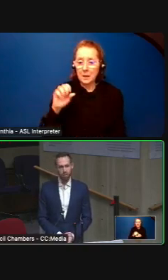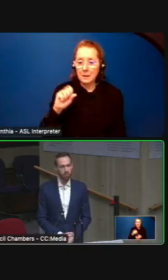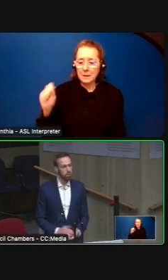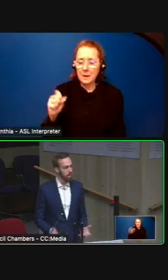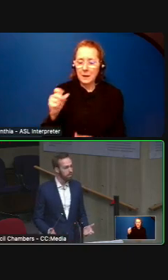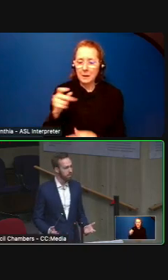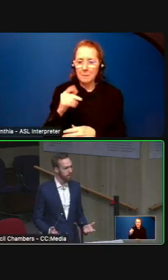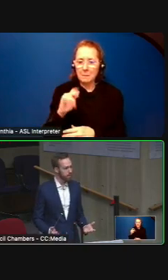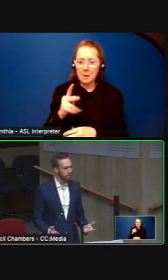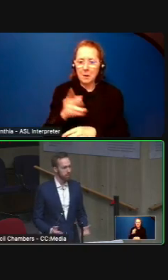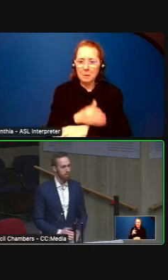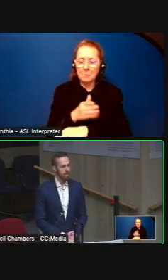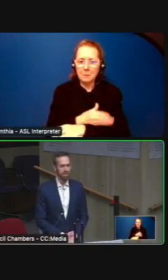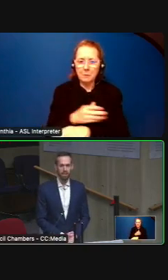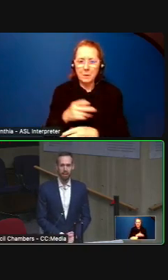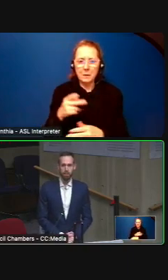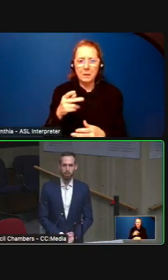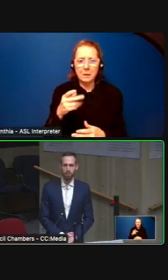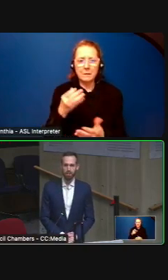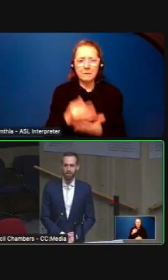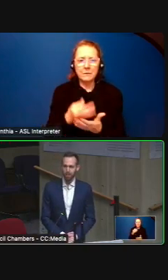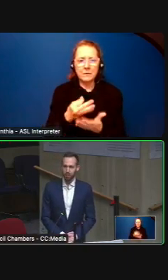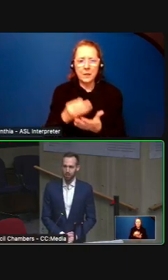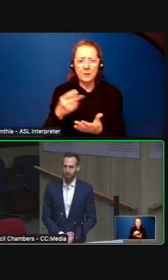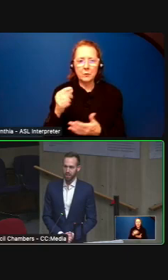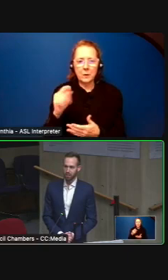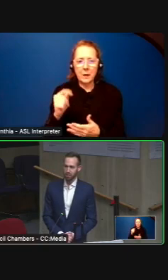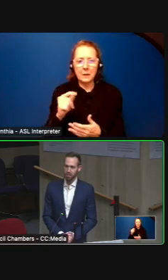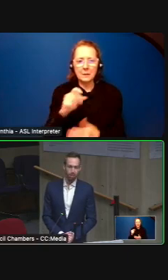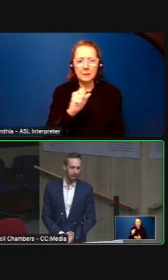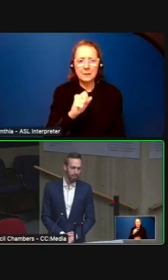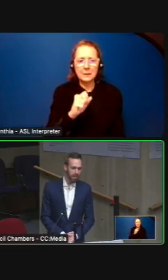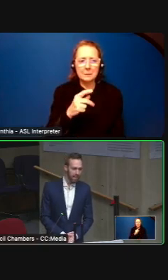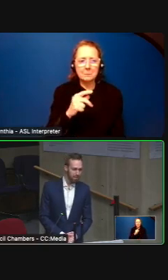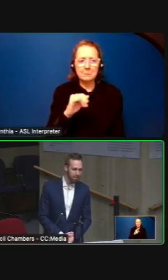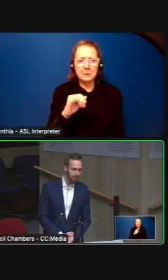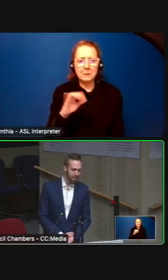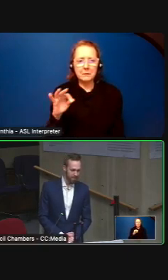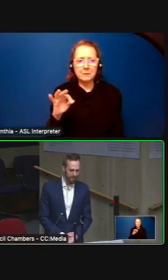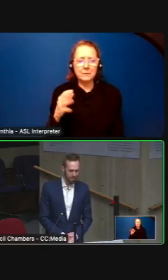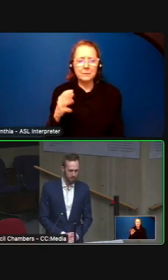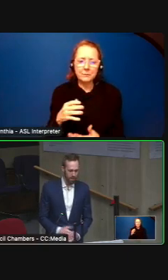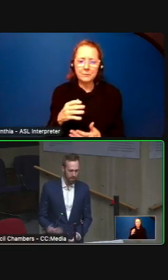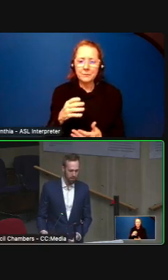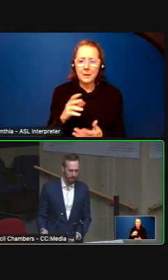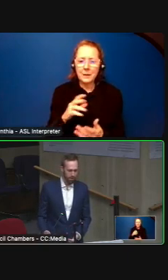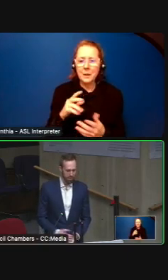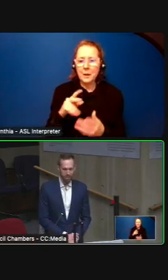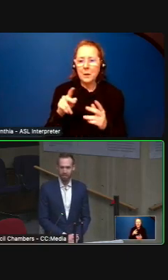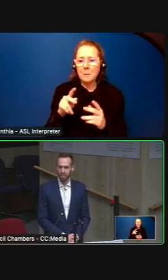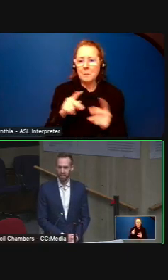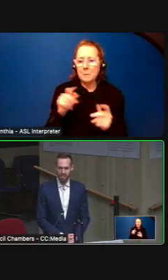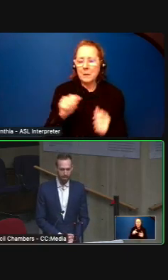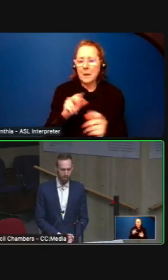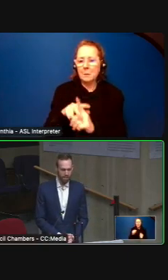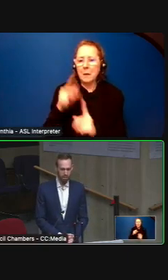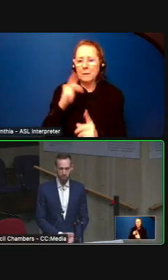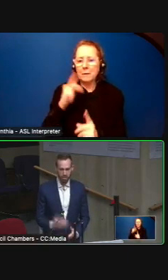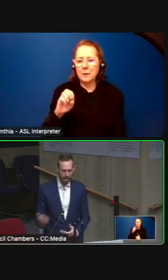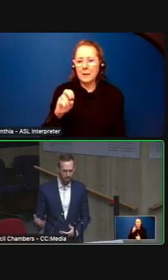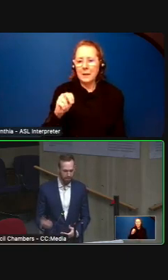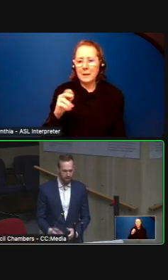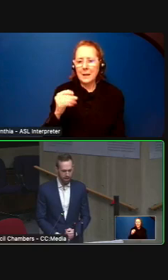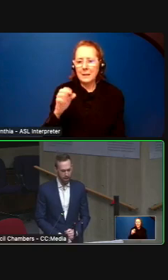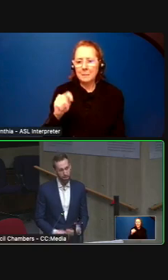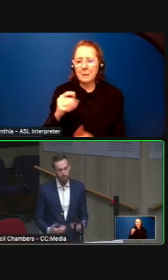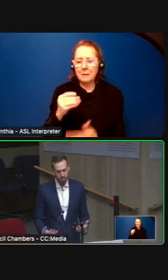grants, or SPIF as they're called. So this is an opportunity for neighborhood associations to apply for enhancement funds. And so we have SPRAB representatives that lead that process with